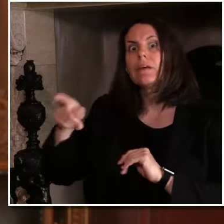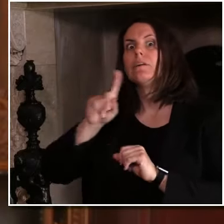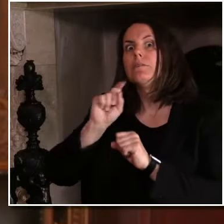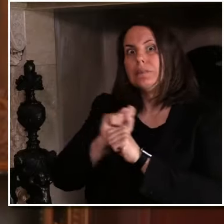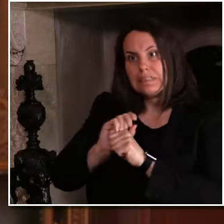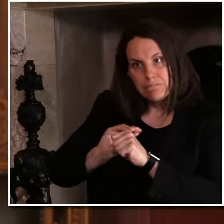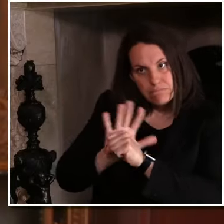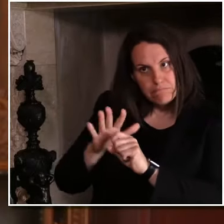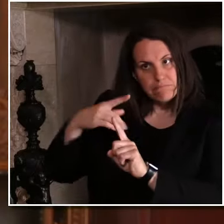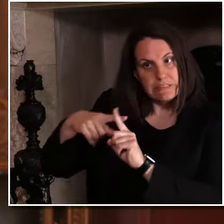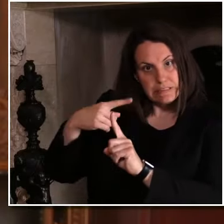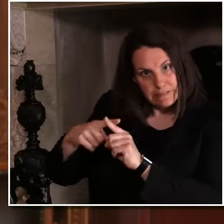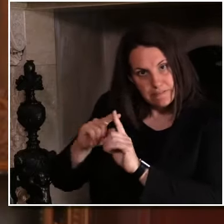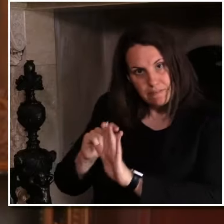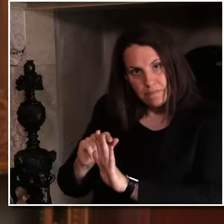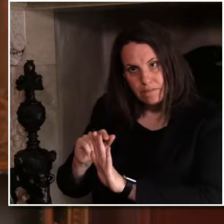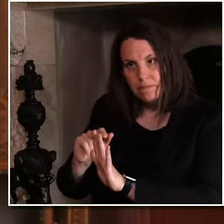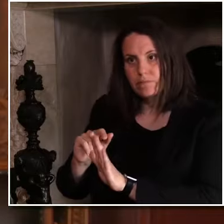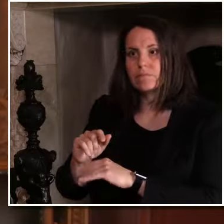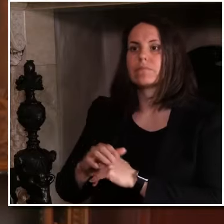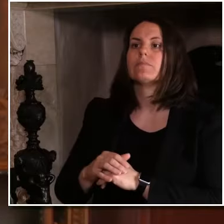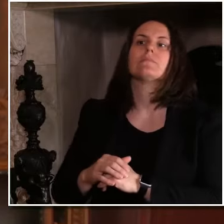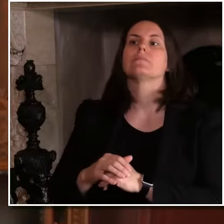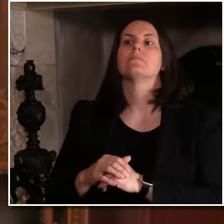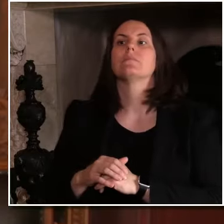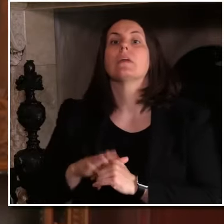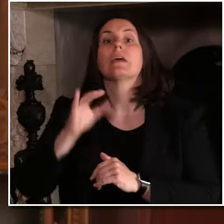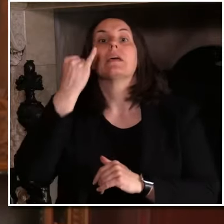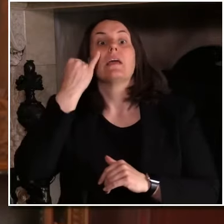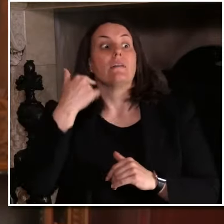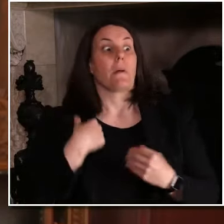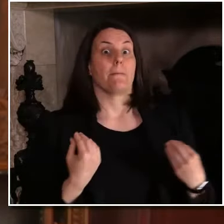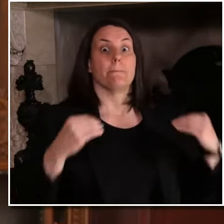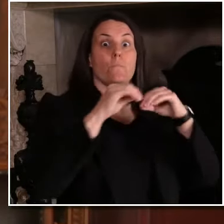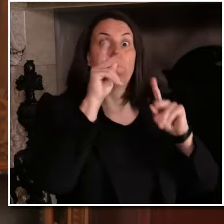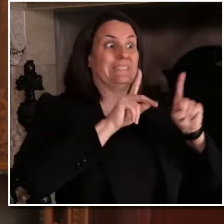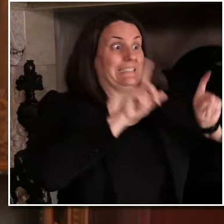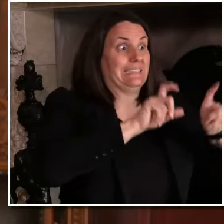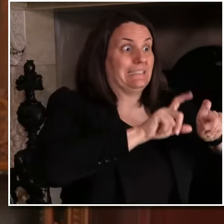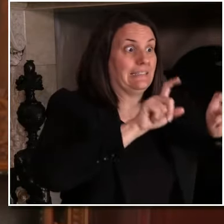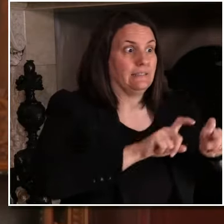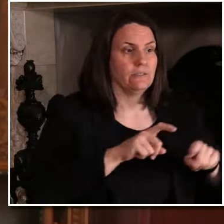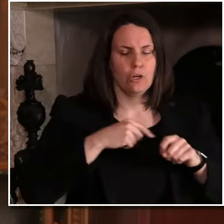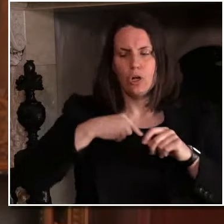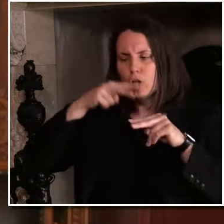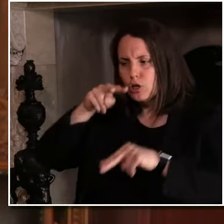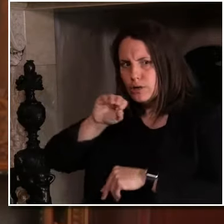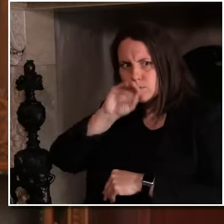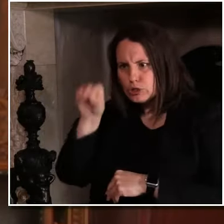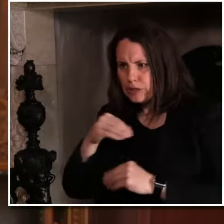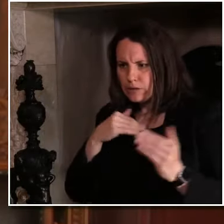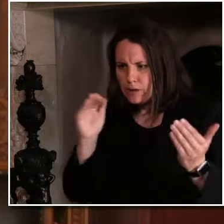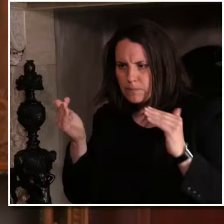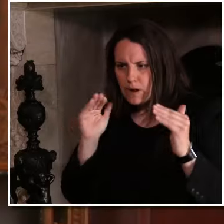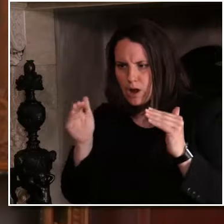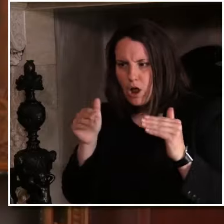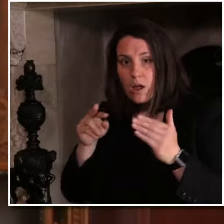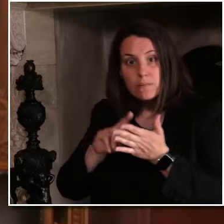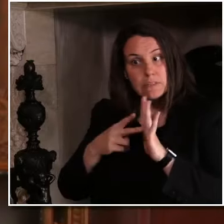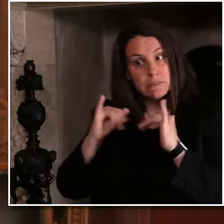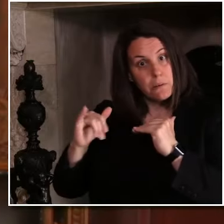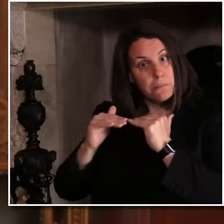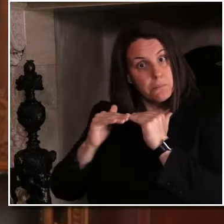true number of new cases is going down. So right now our percent positive cases has been hovering between 10